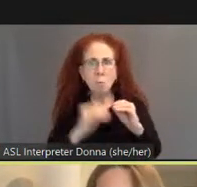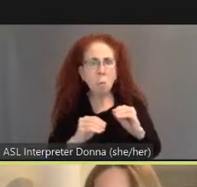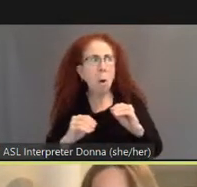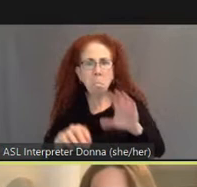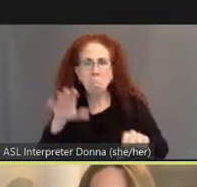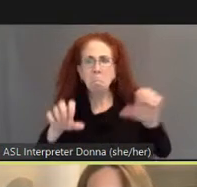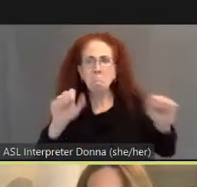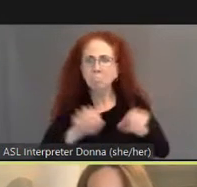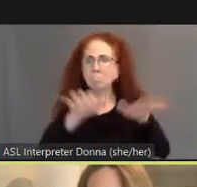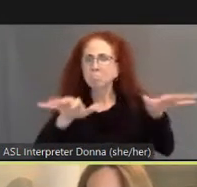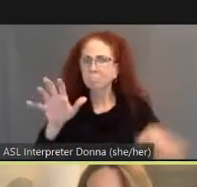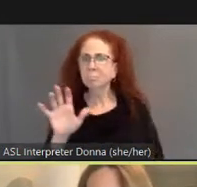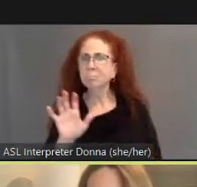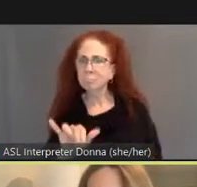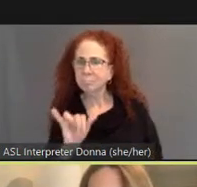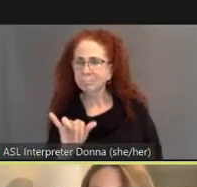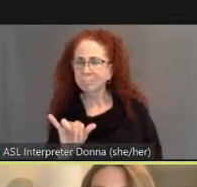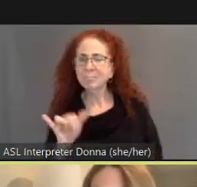We